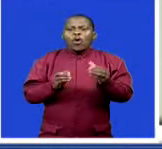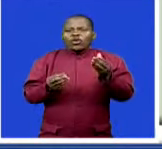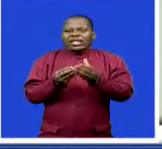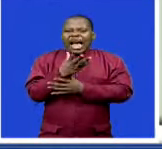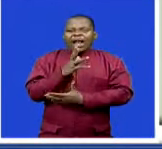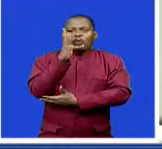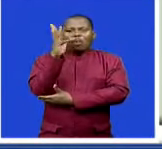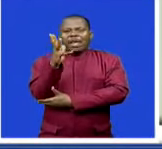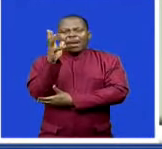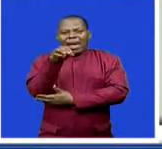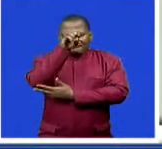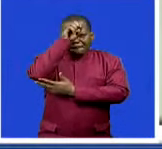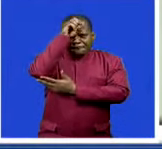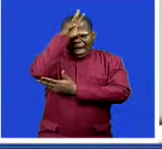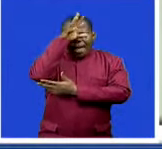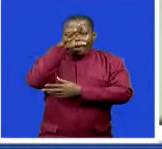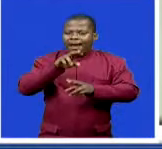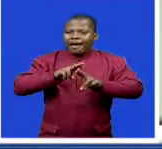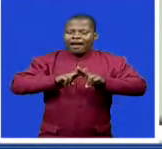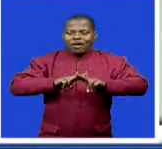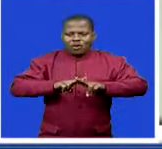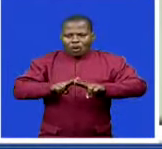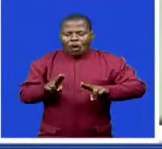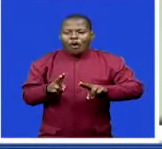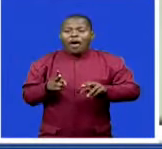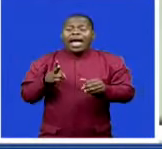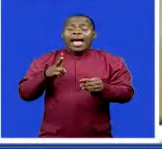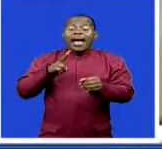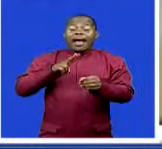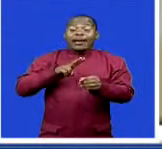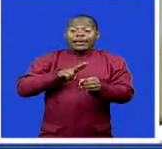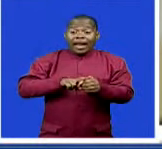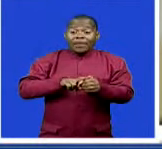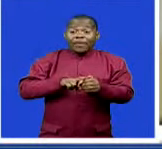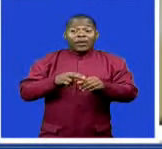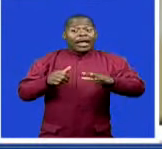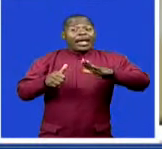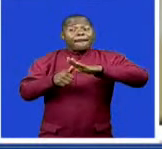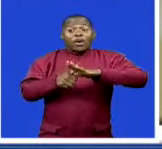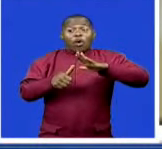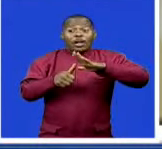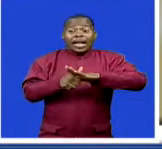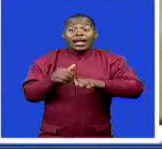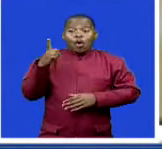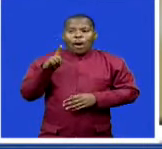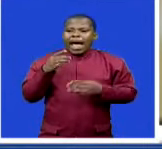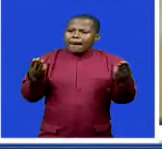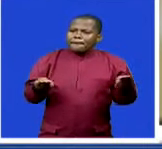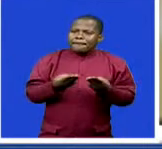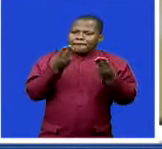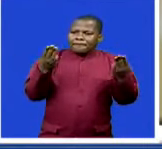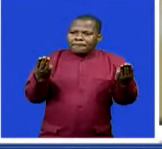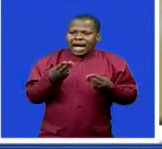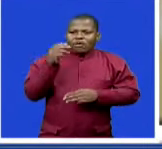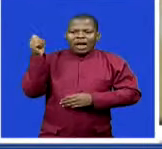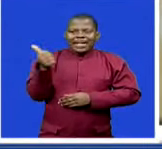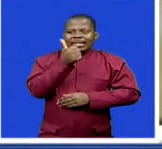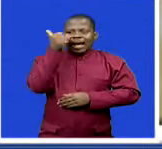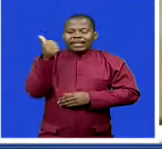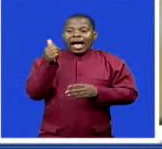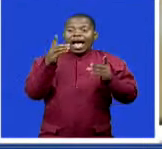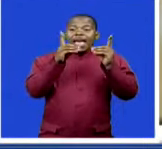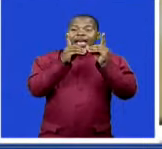You do not need to even start telling lies. For those that